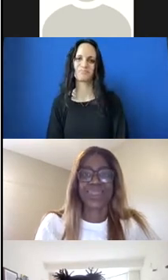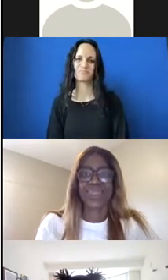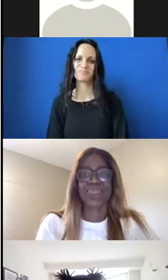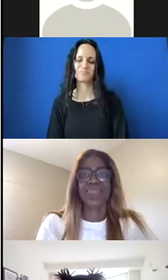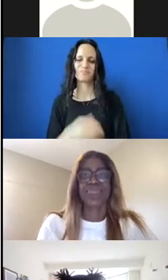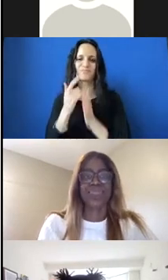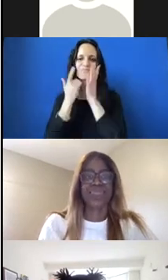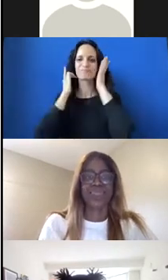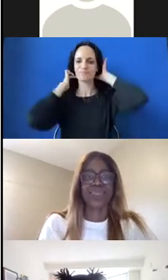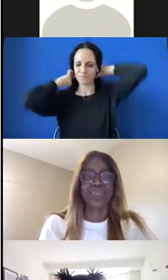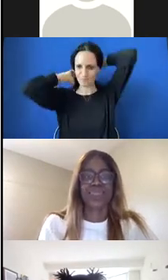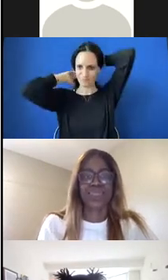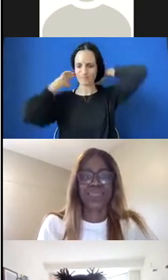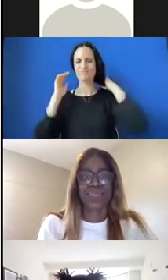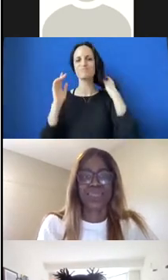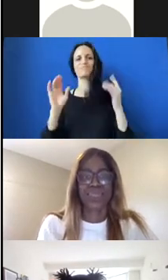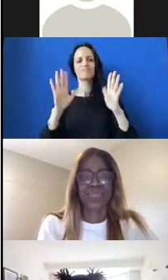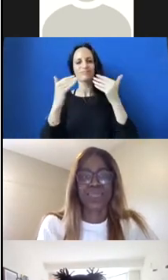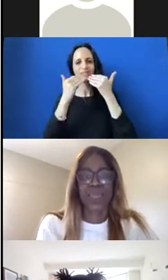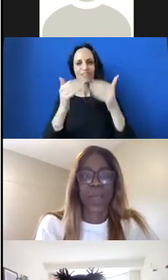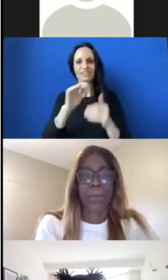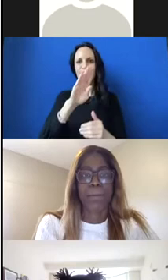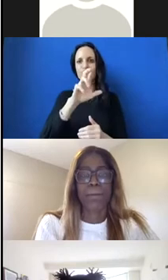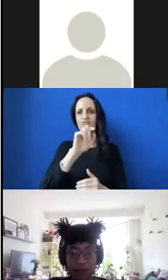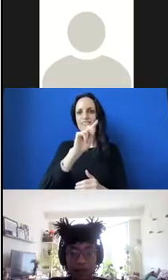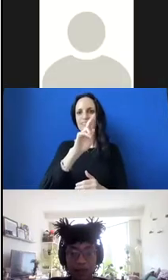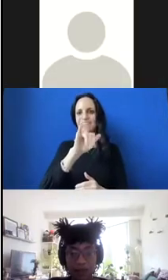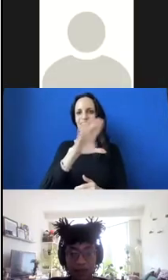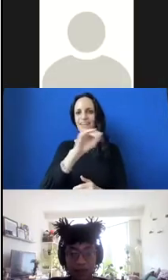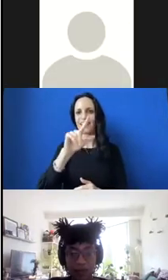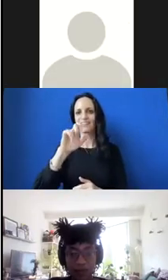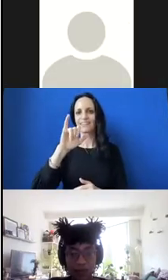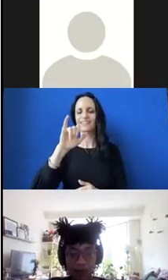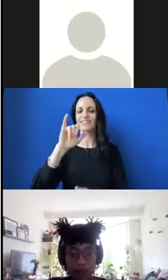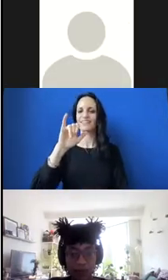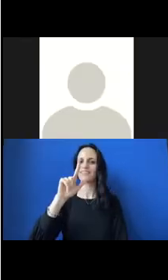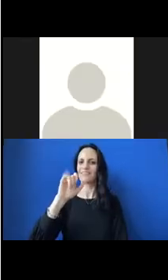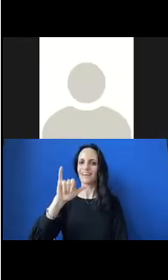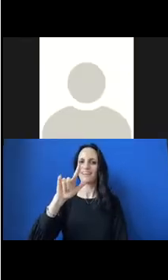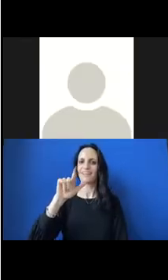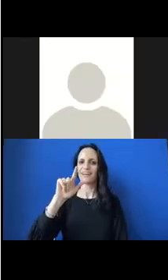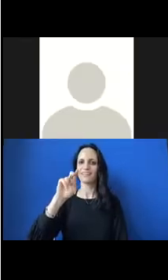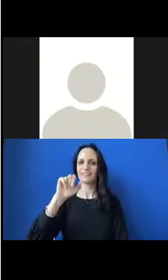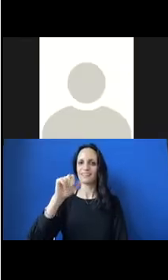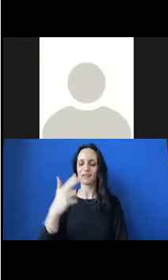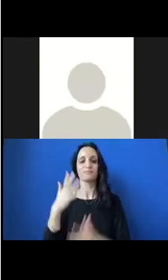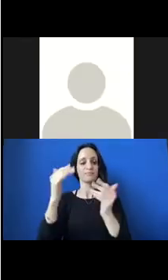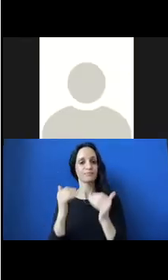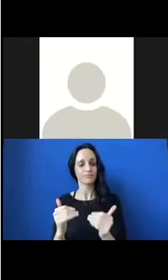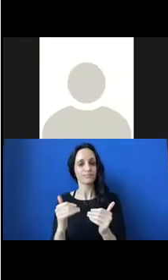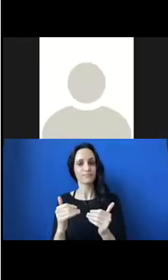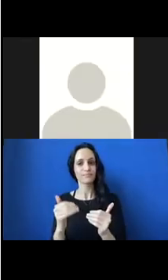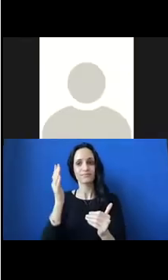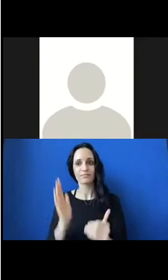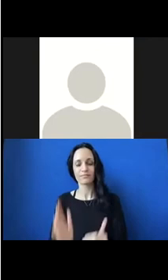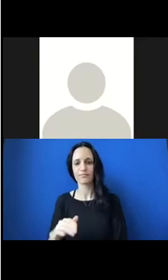Wonderful. Thank you, Brittany and Leilana. appreciate that. So our next speaker on panel one will be Olivia Master